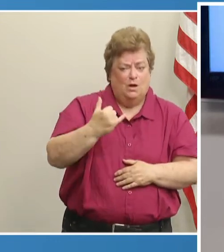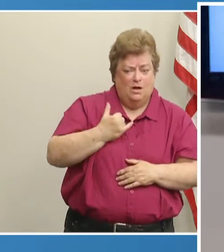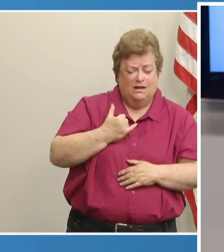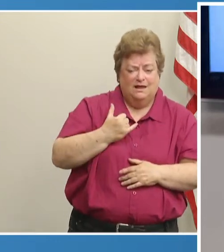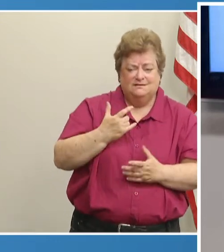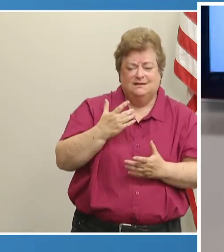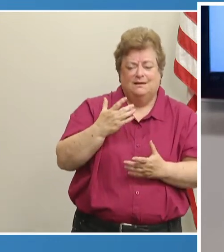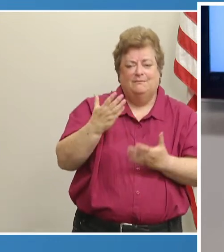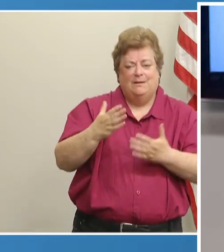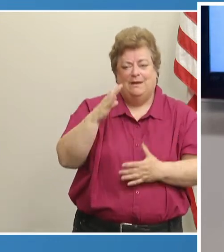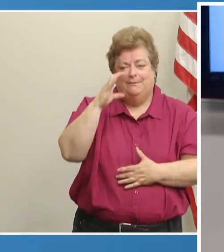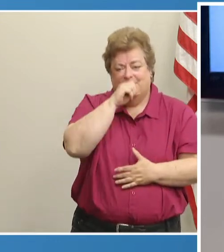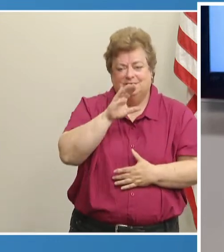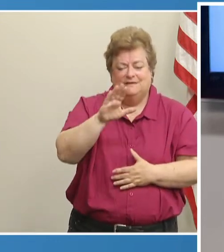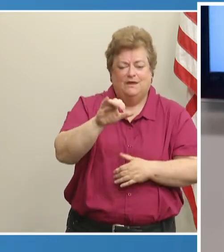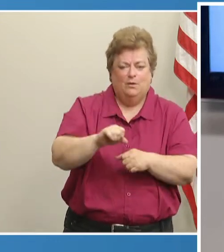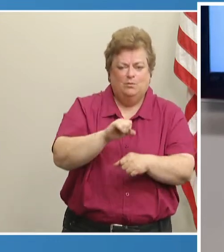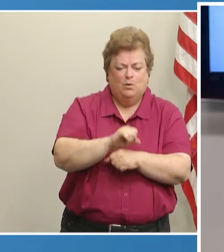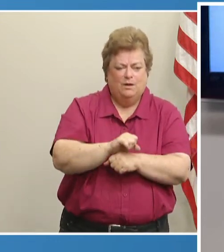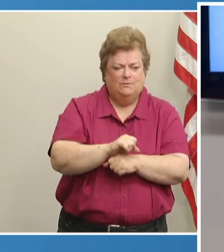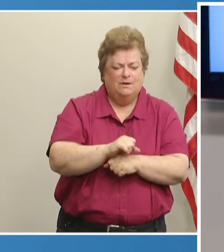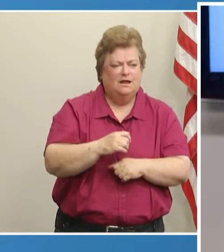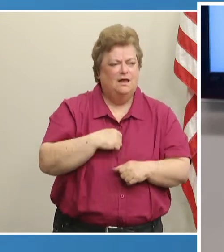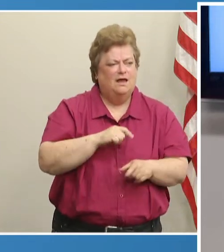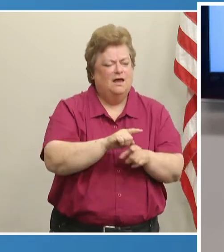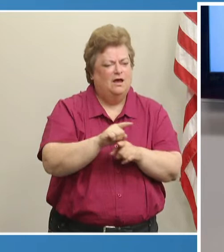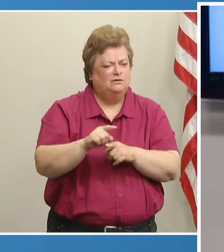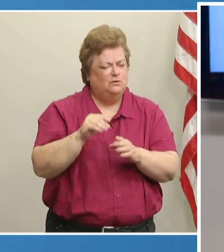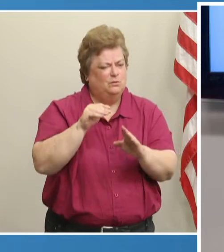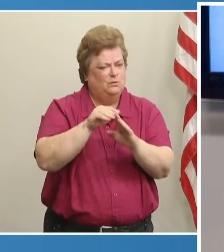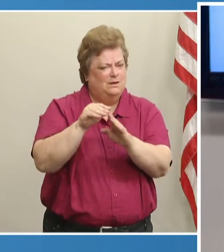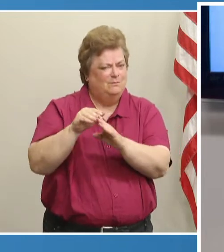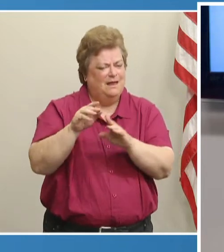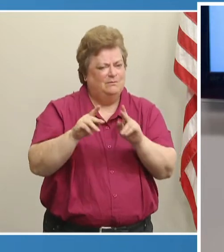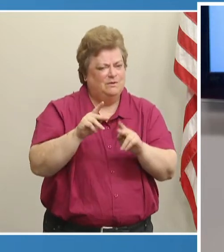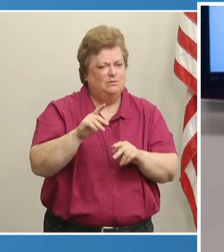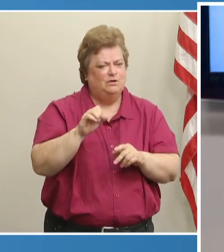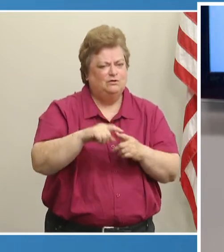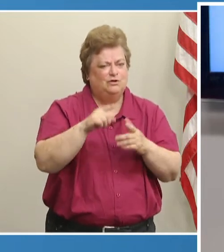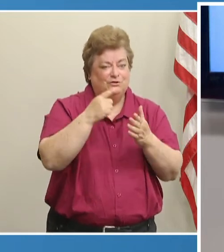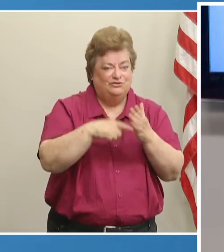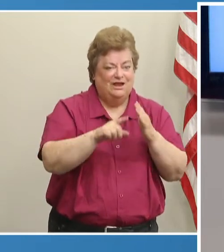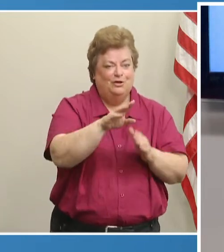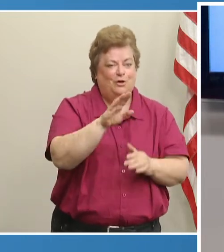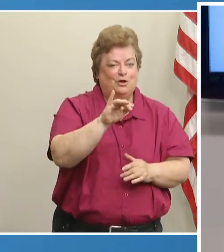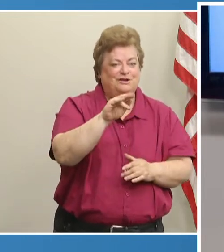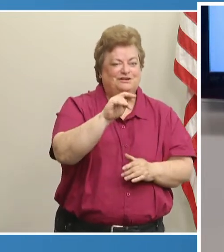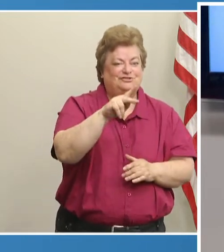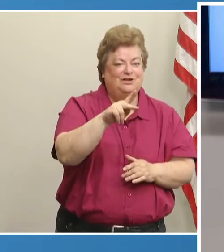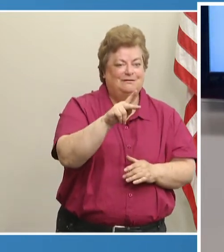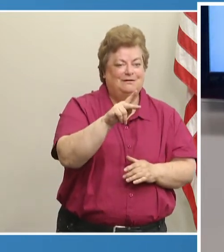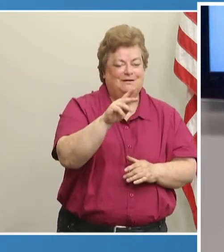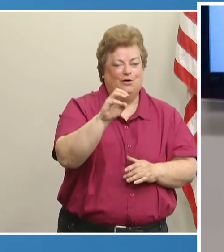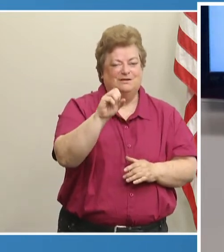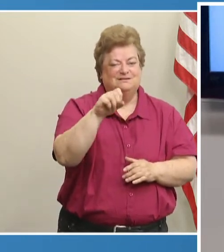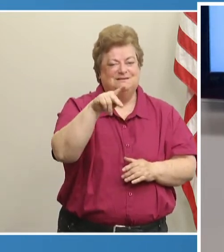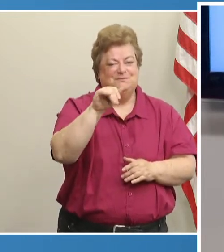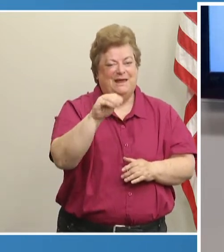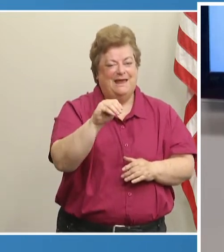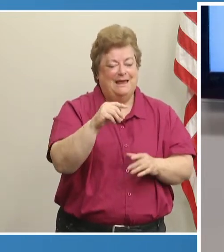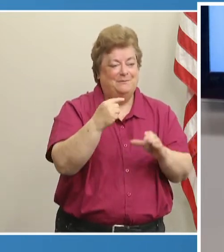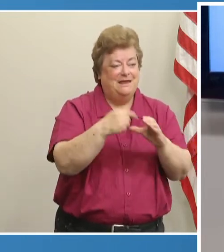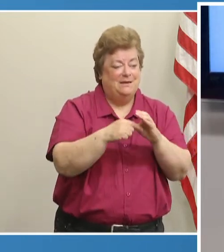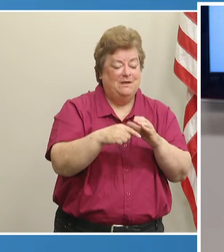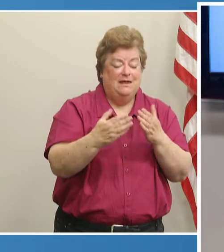their appointment somehow. And I also want to remind people to please check your junk email or your spam to make sure you haven't